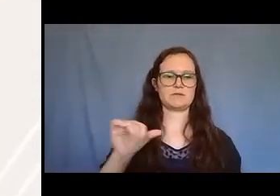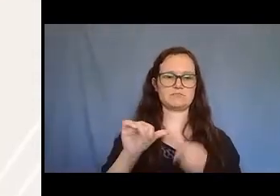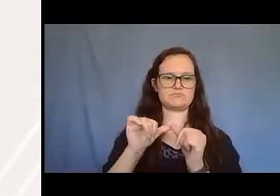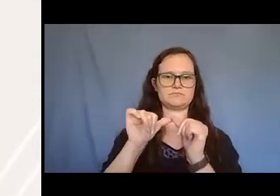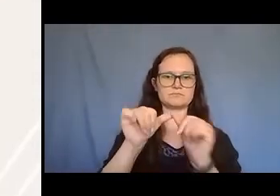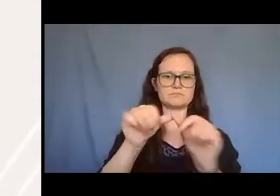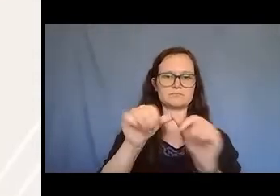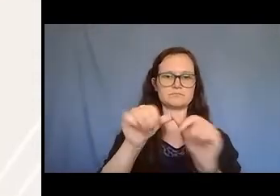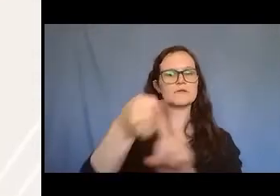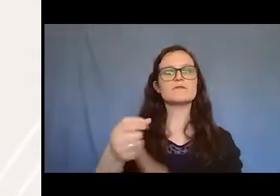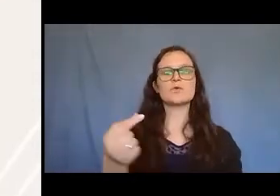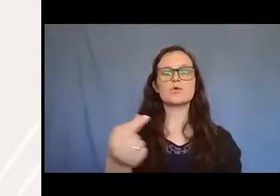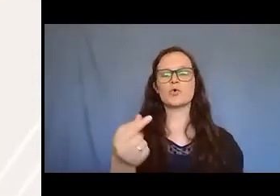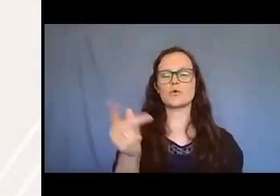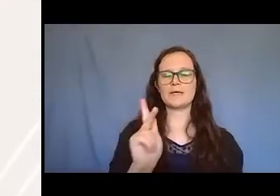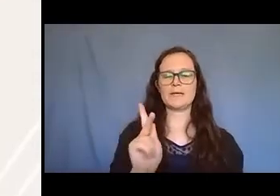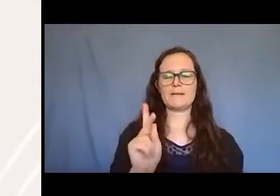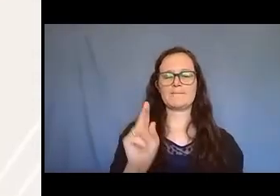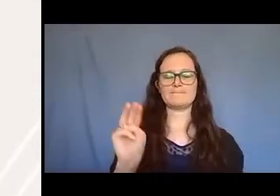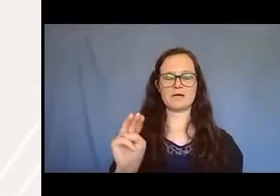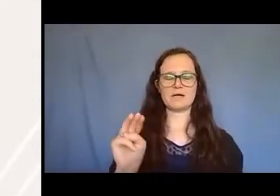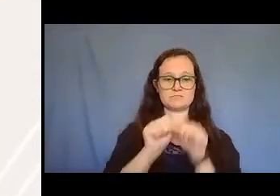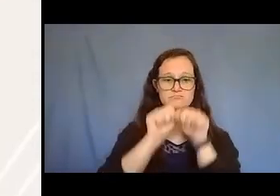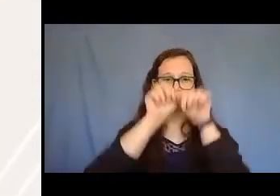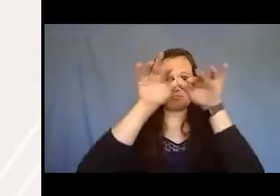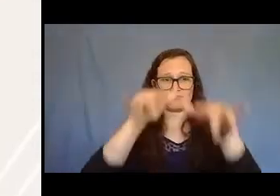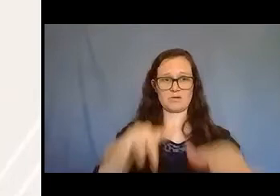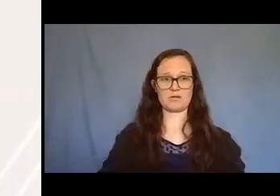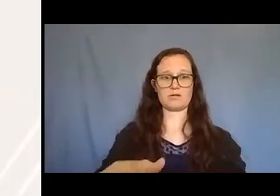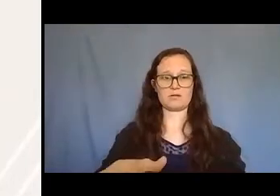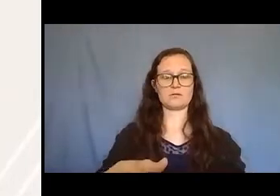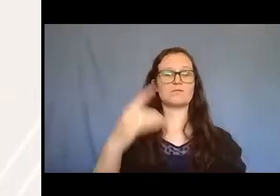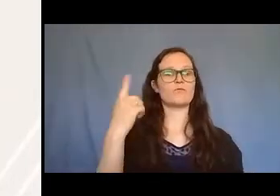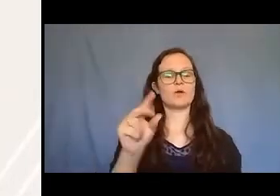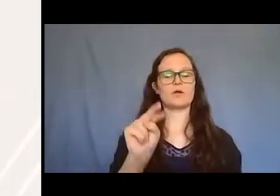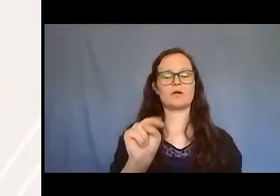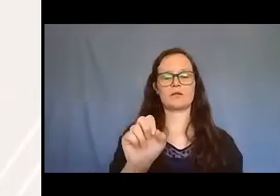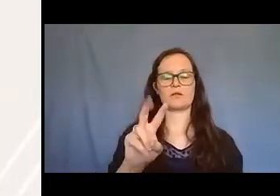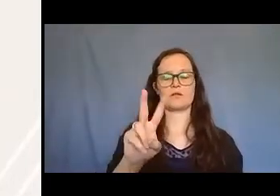mine spill on Navajo farmers.